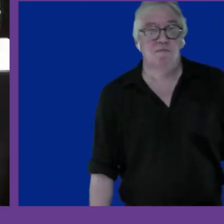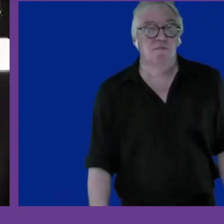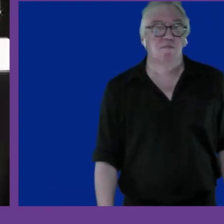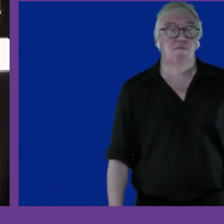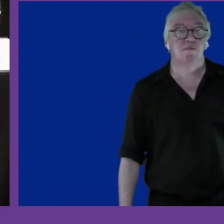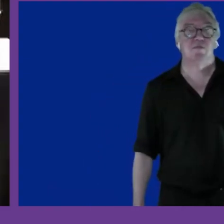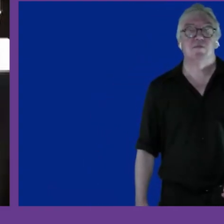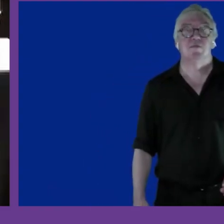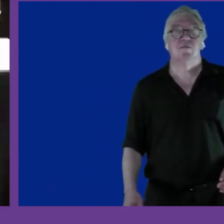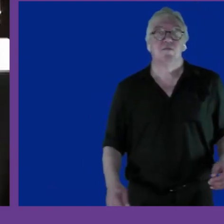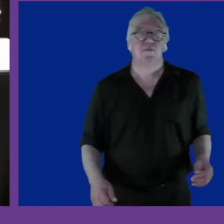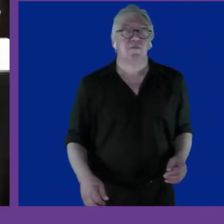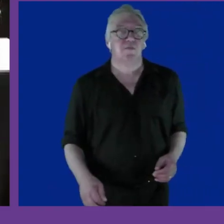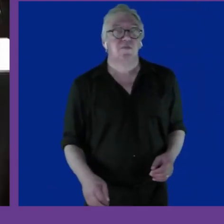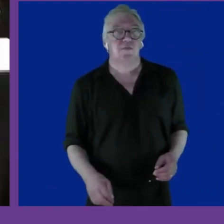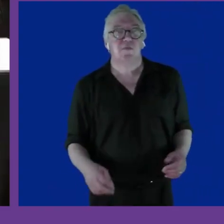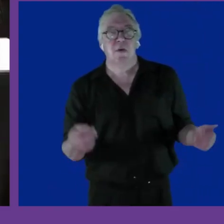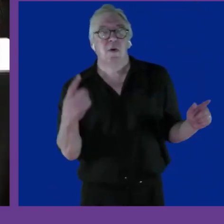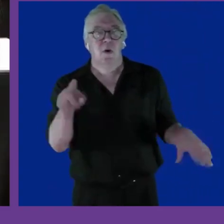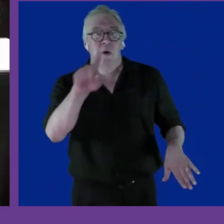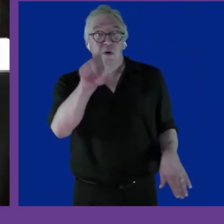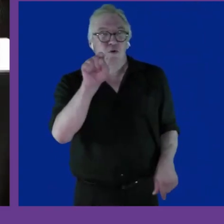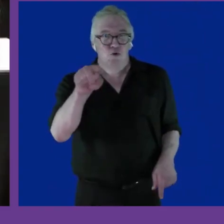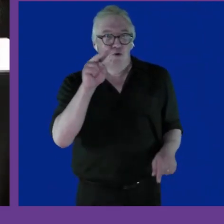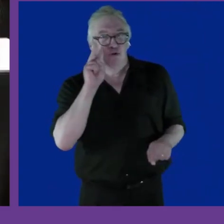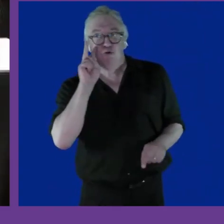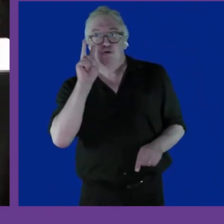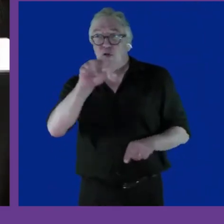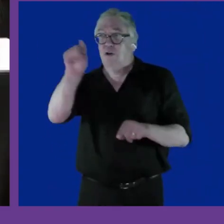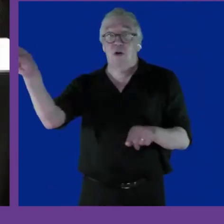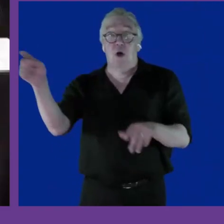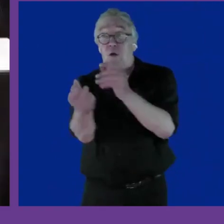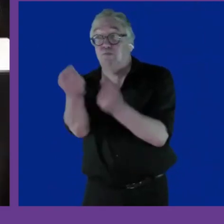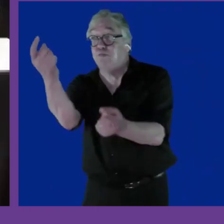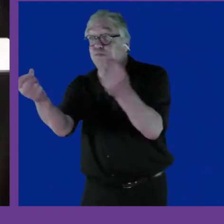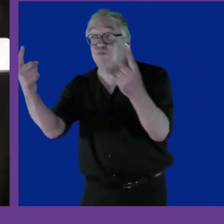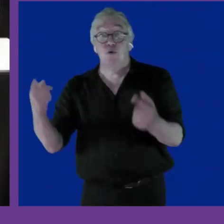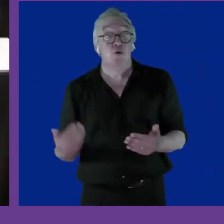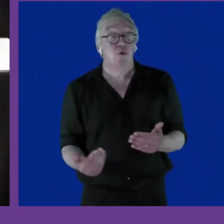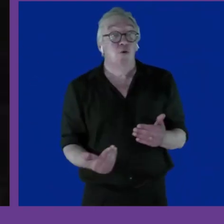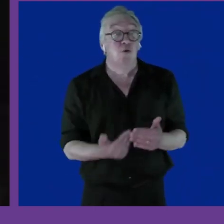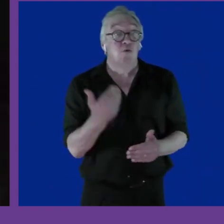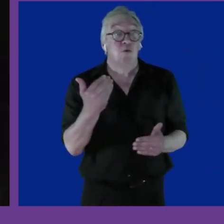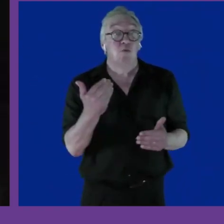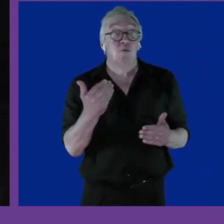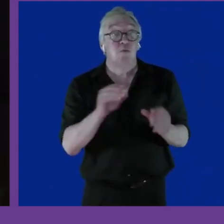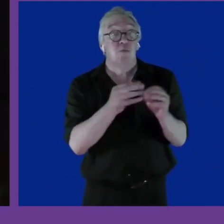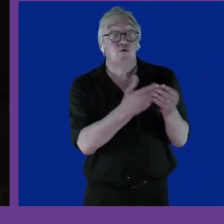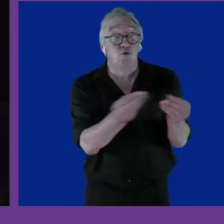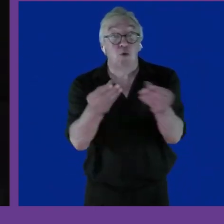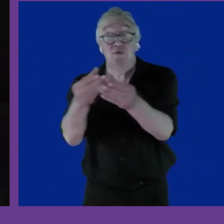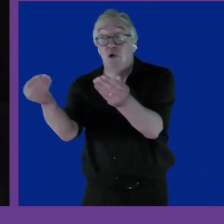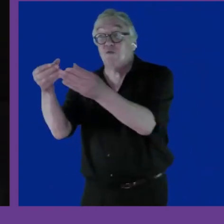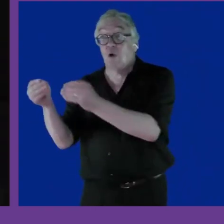here again, do you see many of these solutions being developed now, or is there something where you would like to